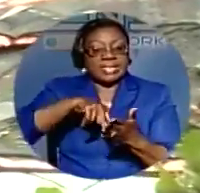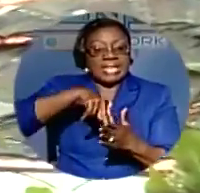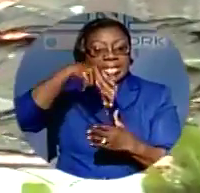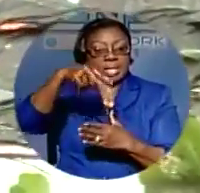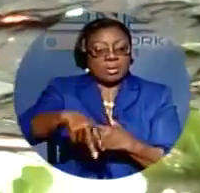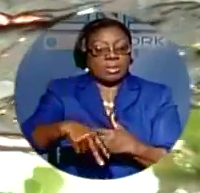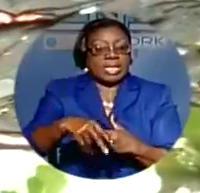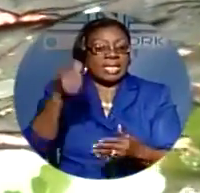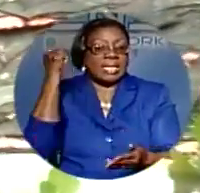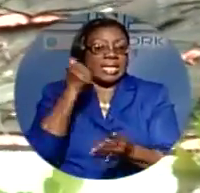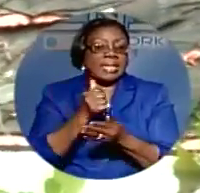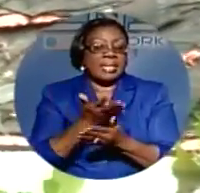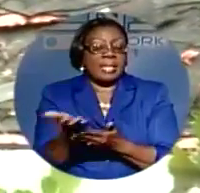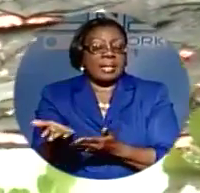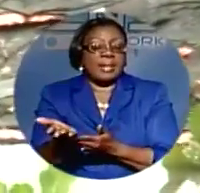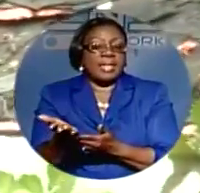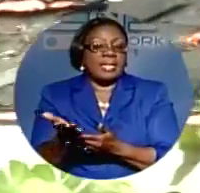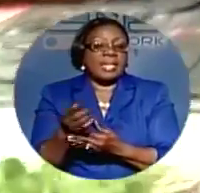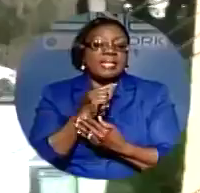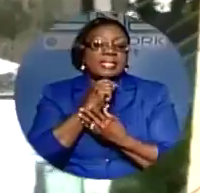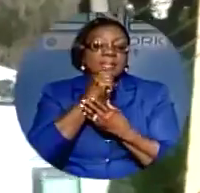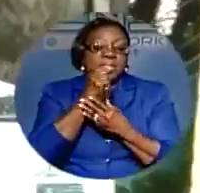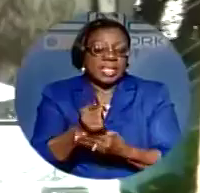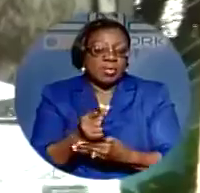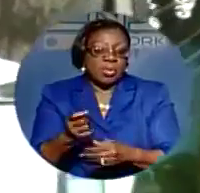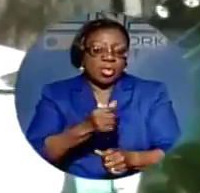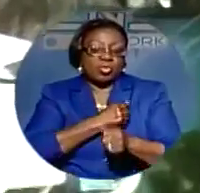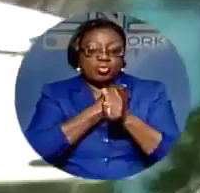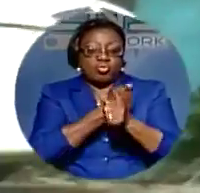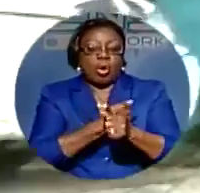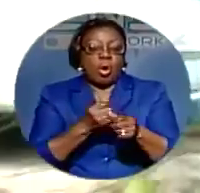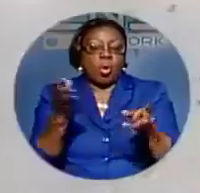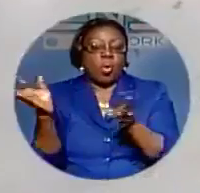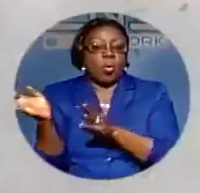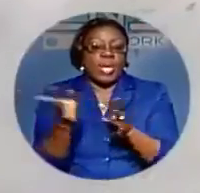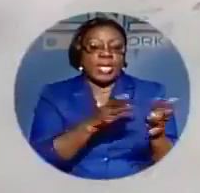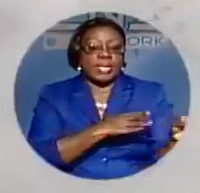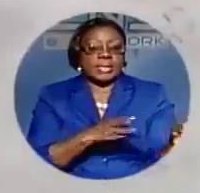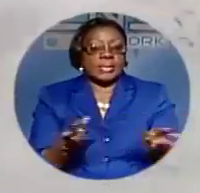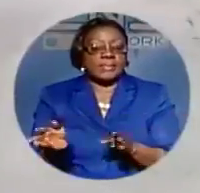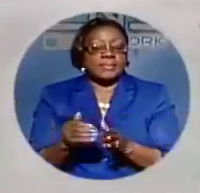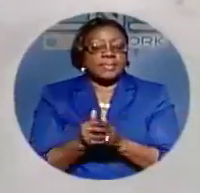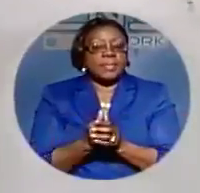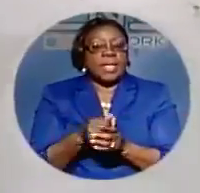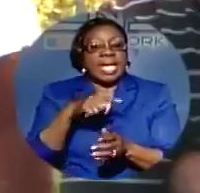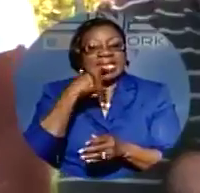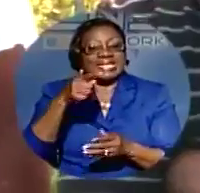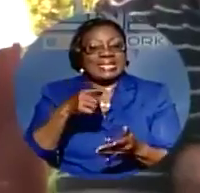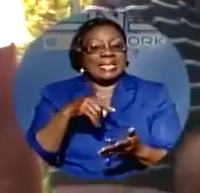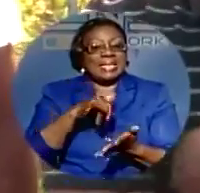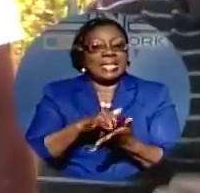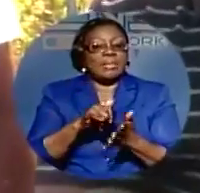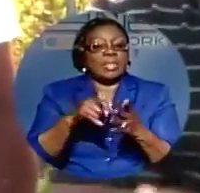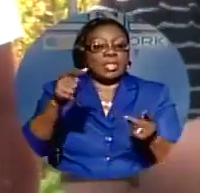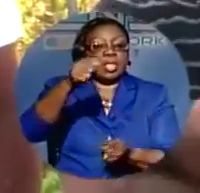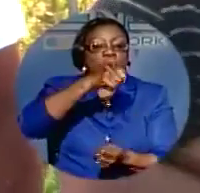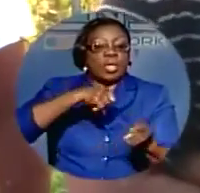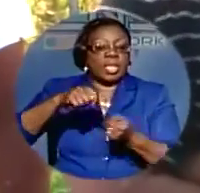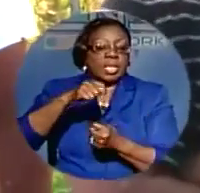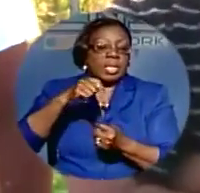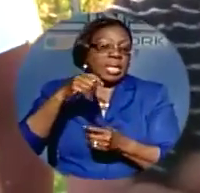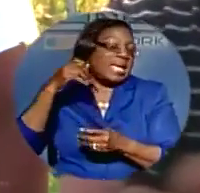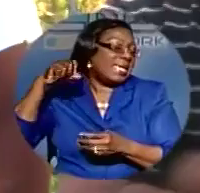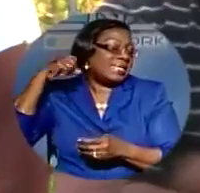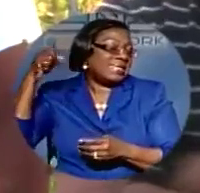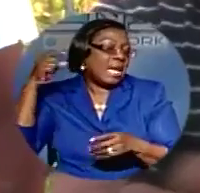them. That's some serious force. So what do you think happened? Well, I would say it's a tornado. It sounded like a